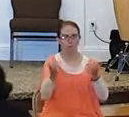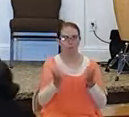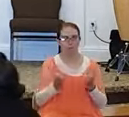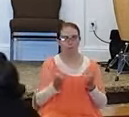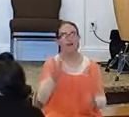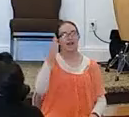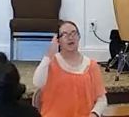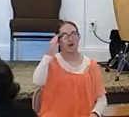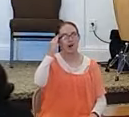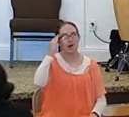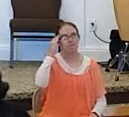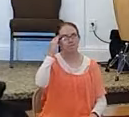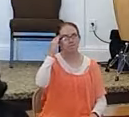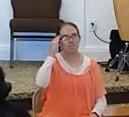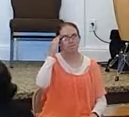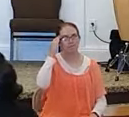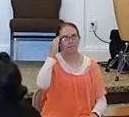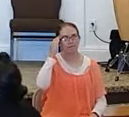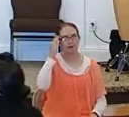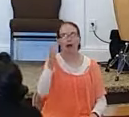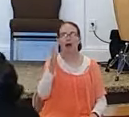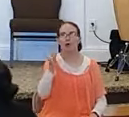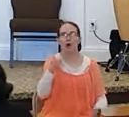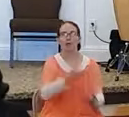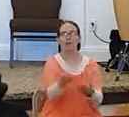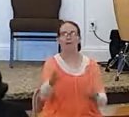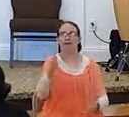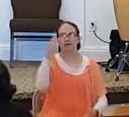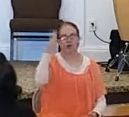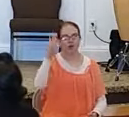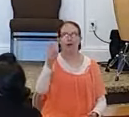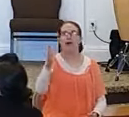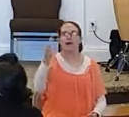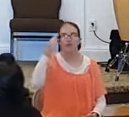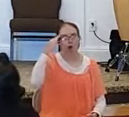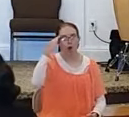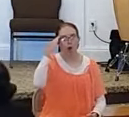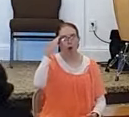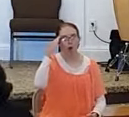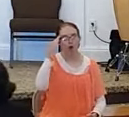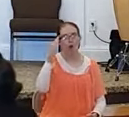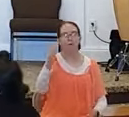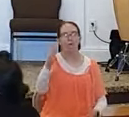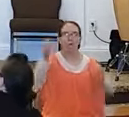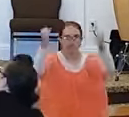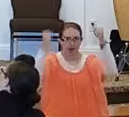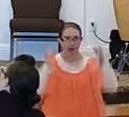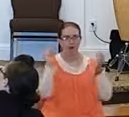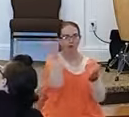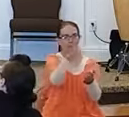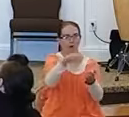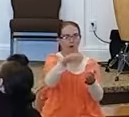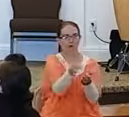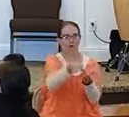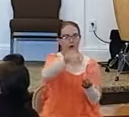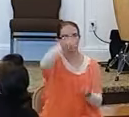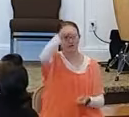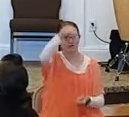you know, I know something they don't know. I know him in the power of the Holy Ghost.